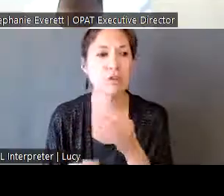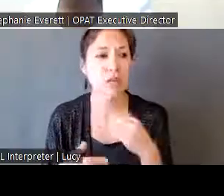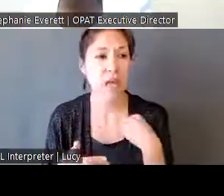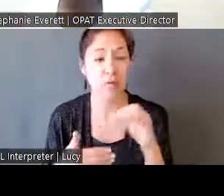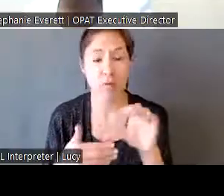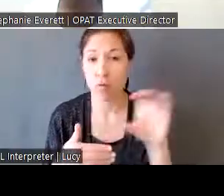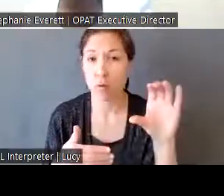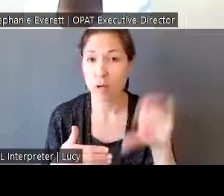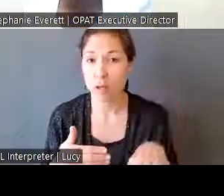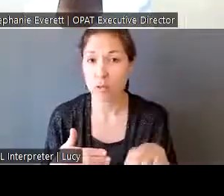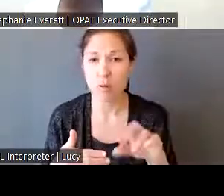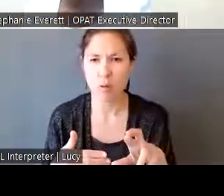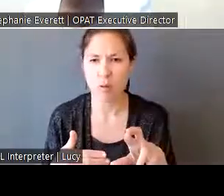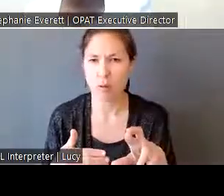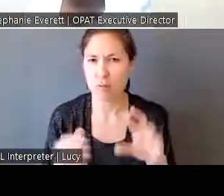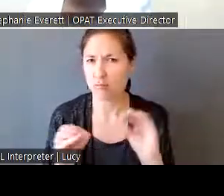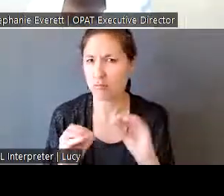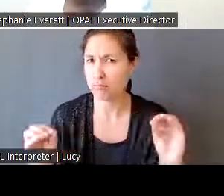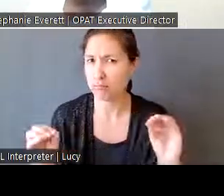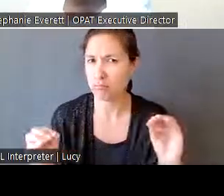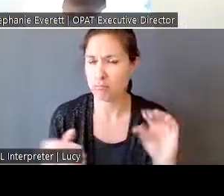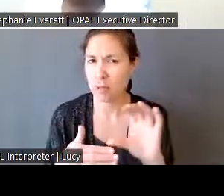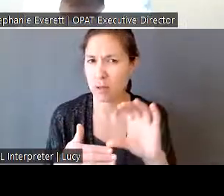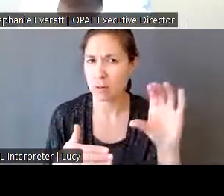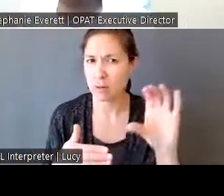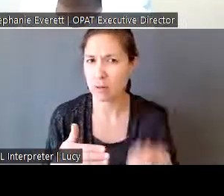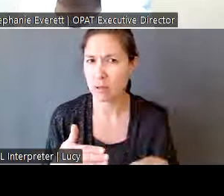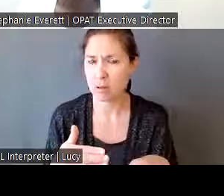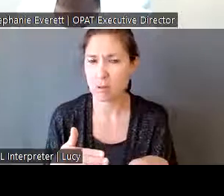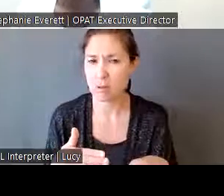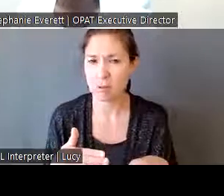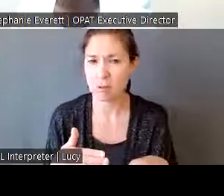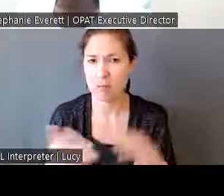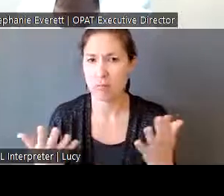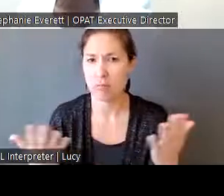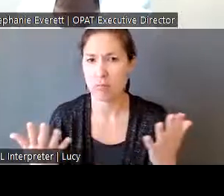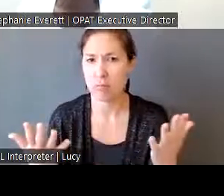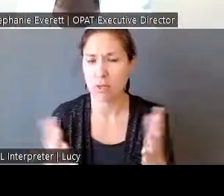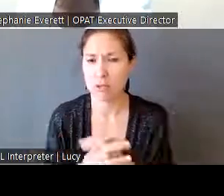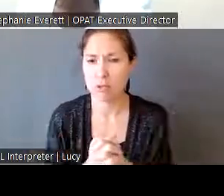just trying to figure out what would be, like, what's the